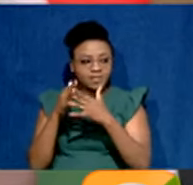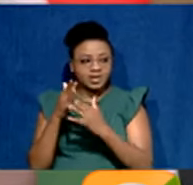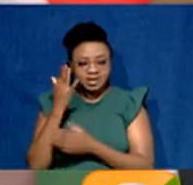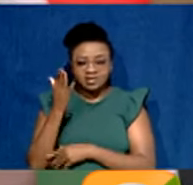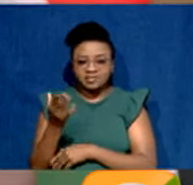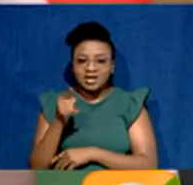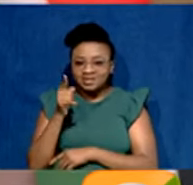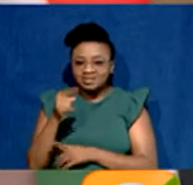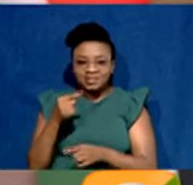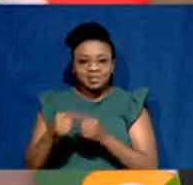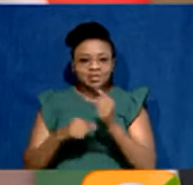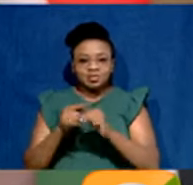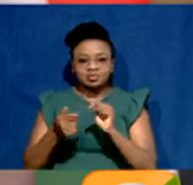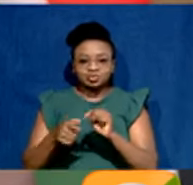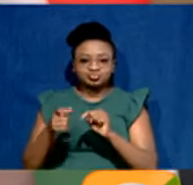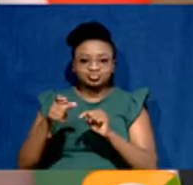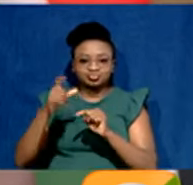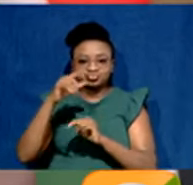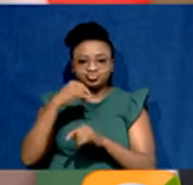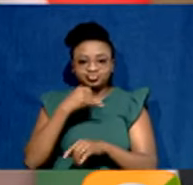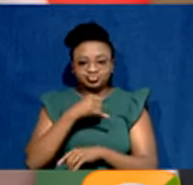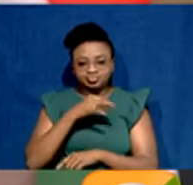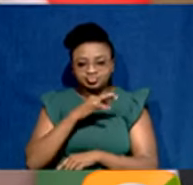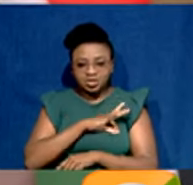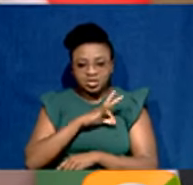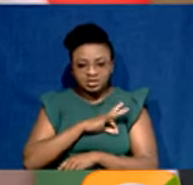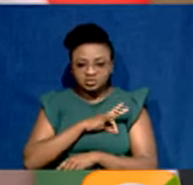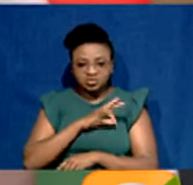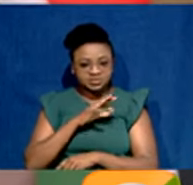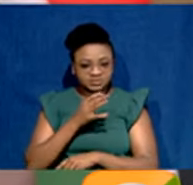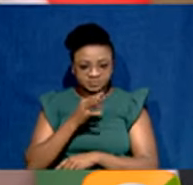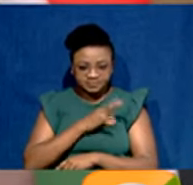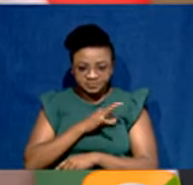has increased interest rates from